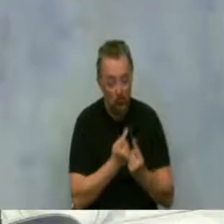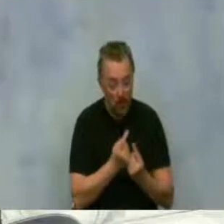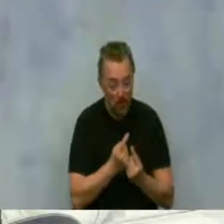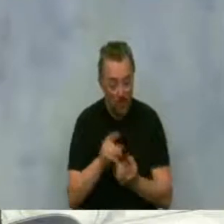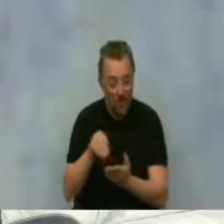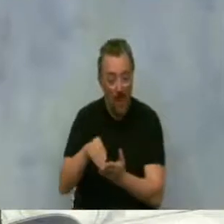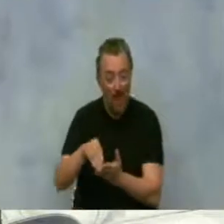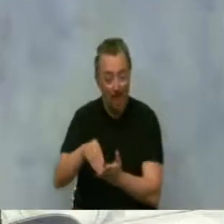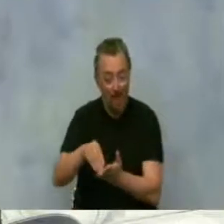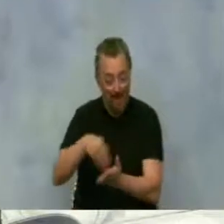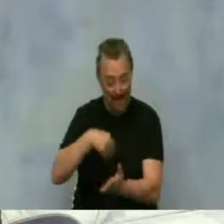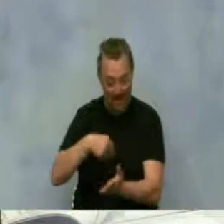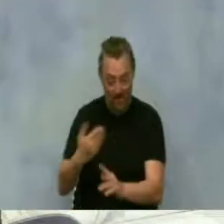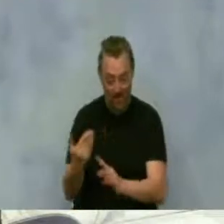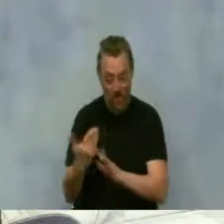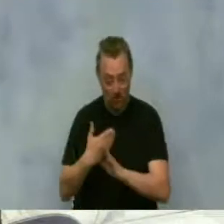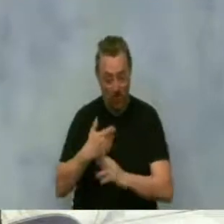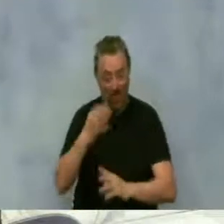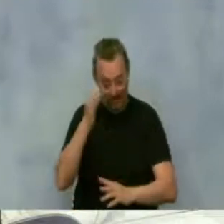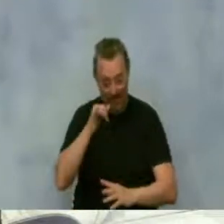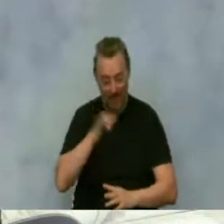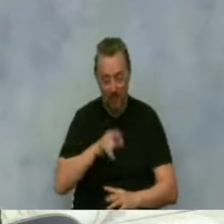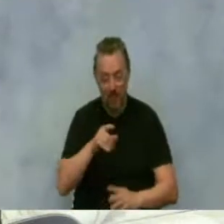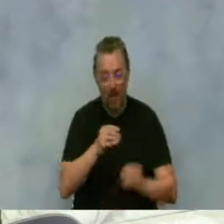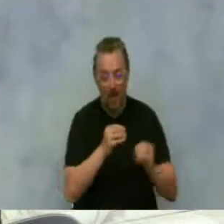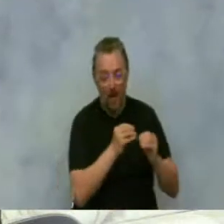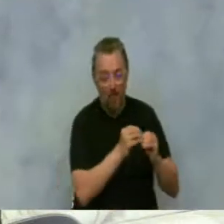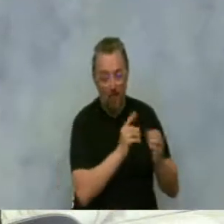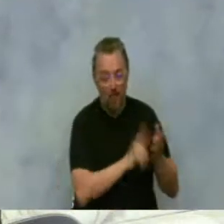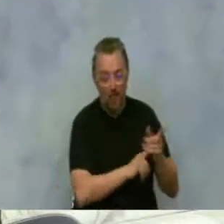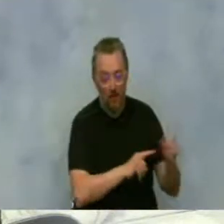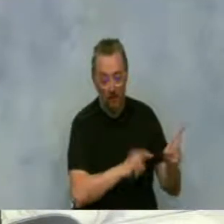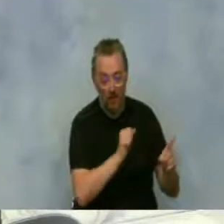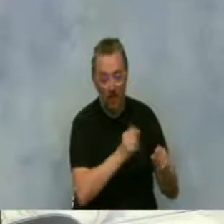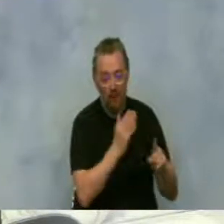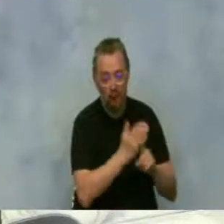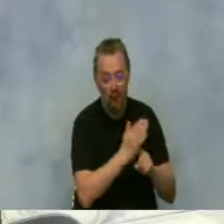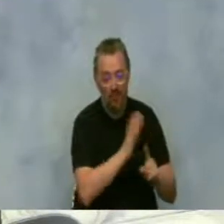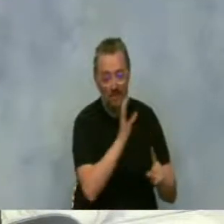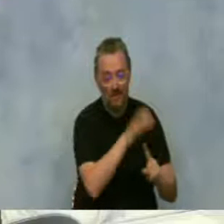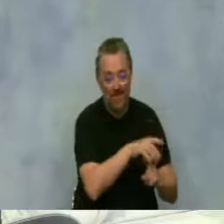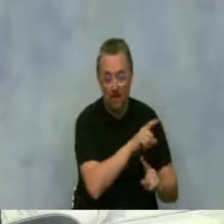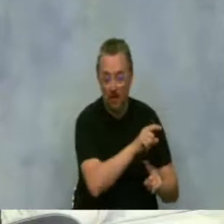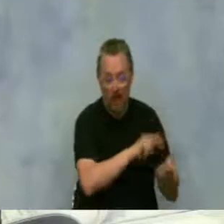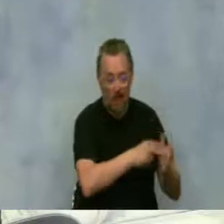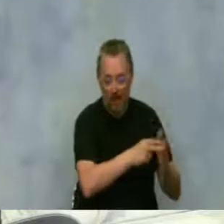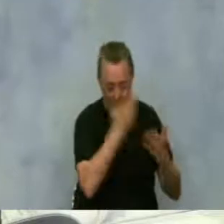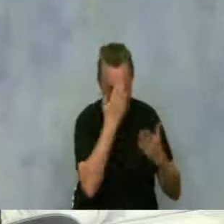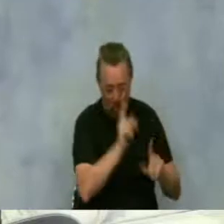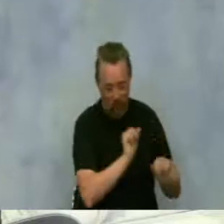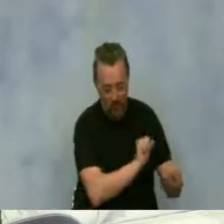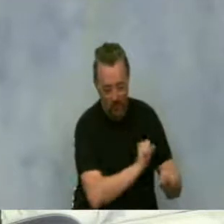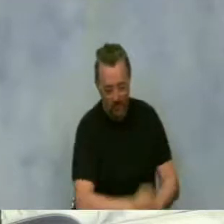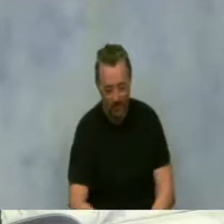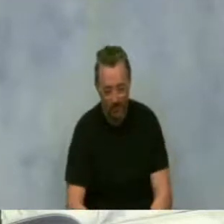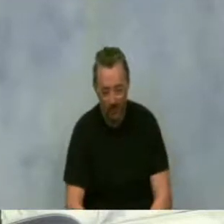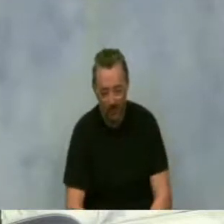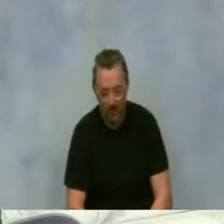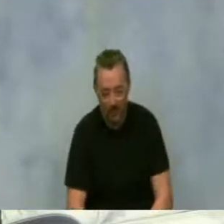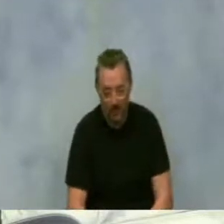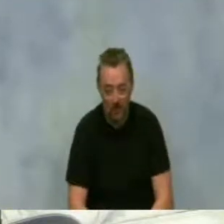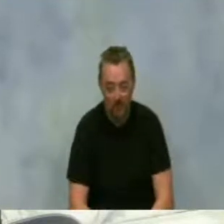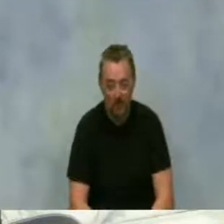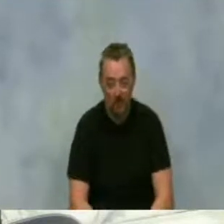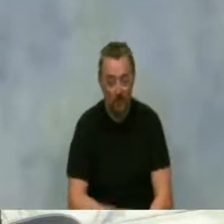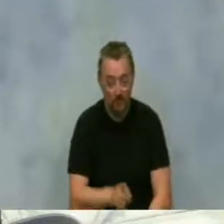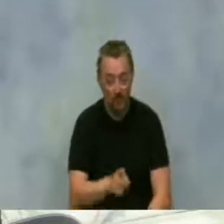council. The site at Blantyre would be a private site, and I don't know what the arrangements will be for that. Yeah. It was, and